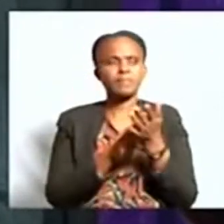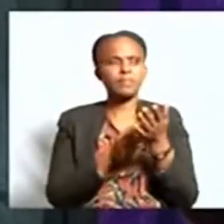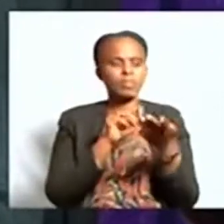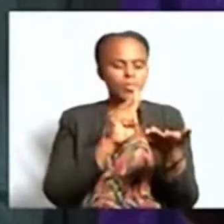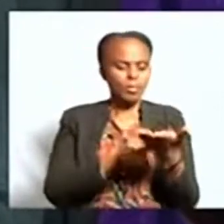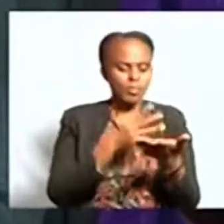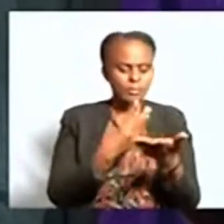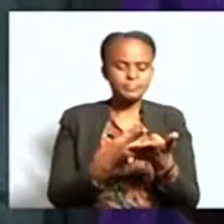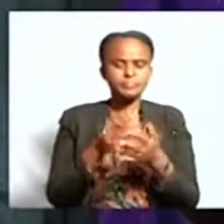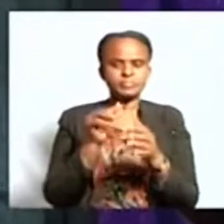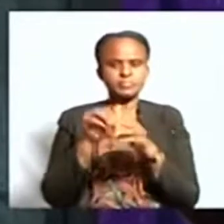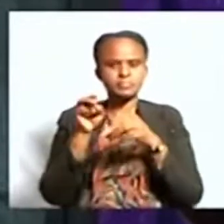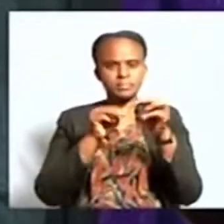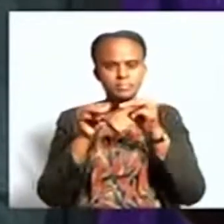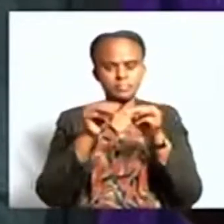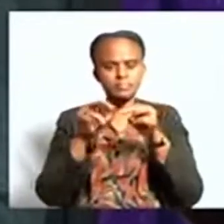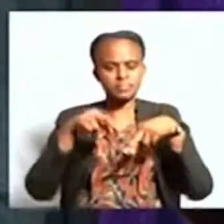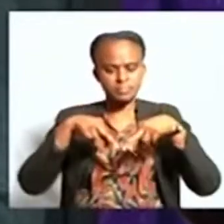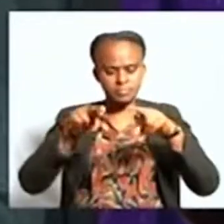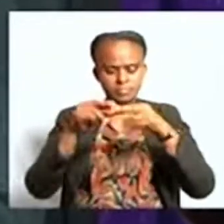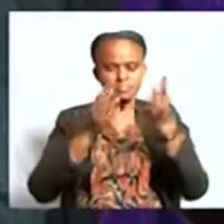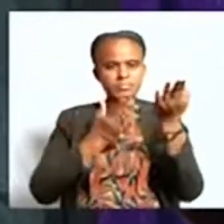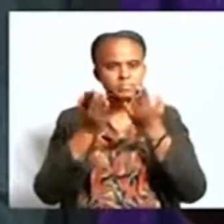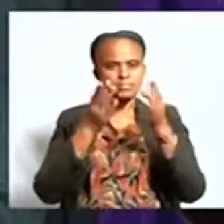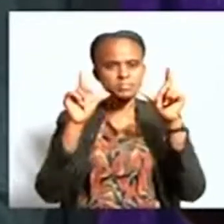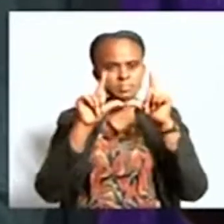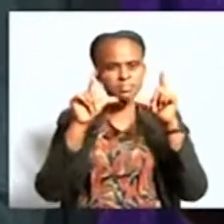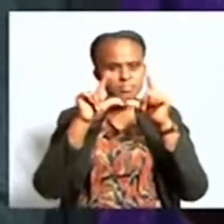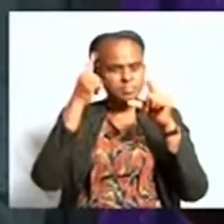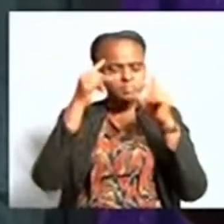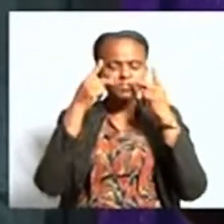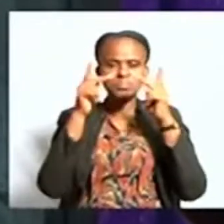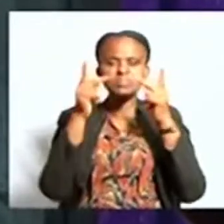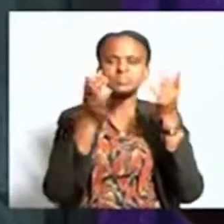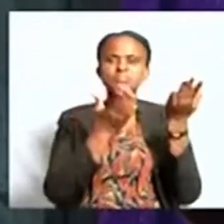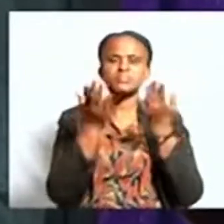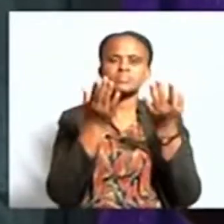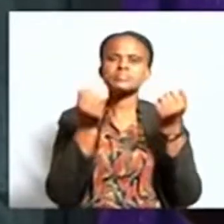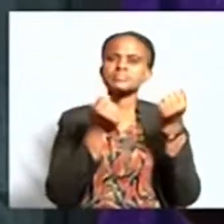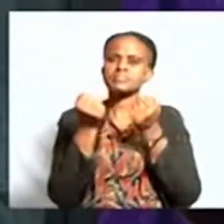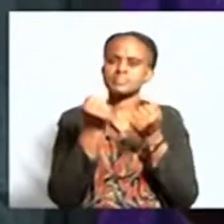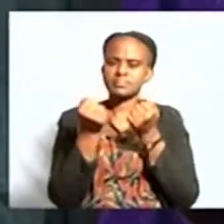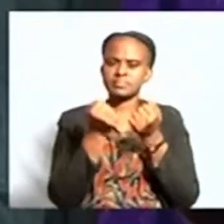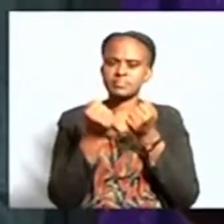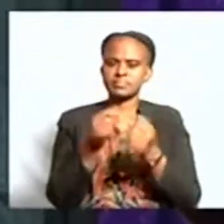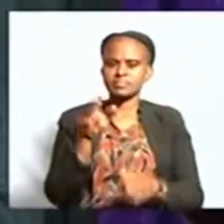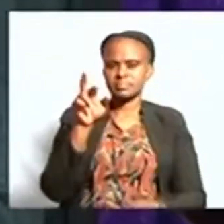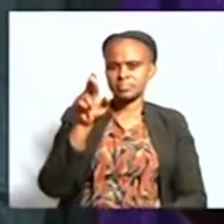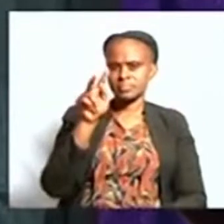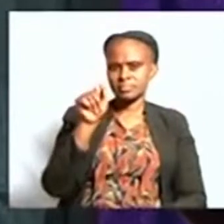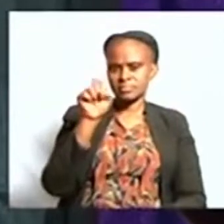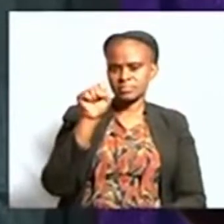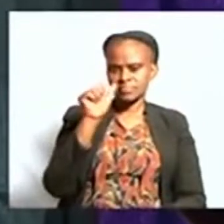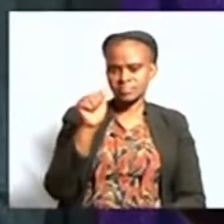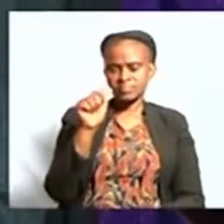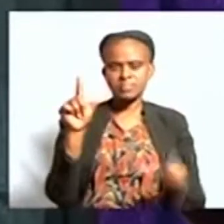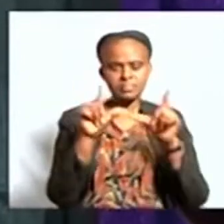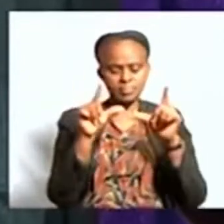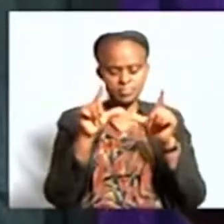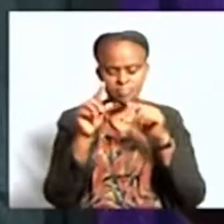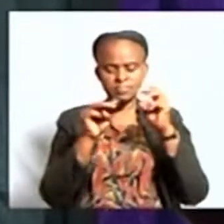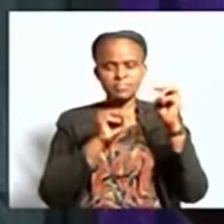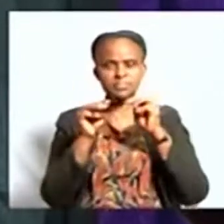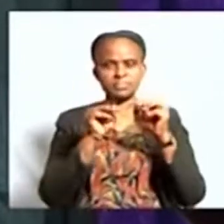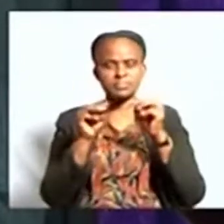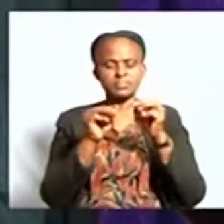in managing road service license for the public service vehicles. The RTSA Licensing Procedure Manual